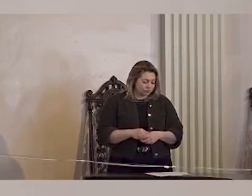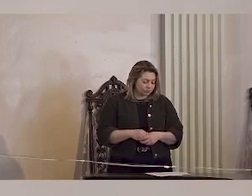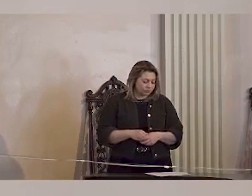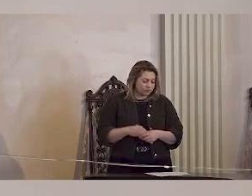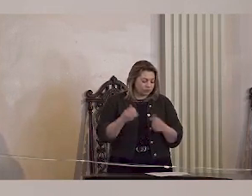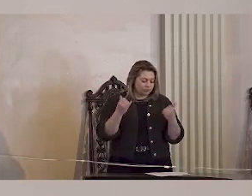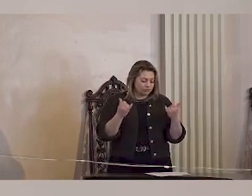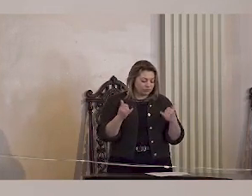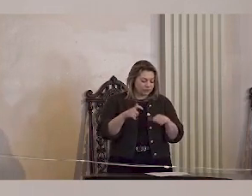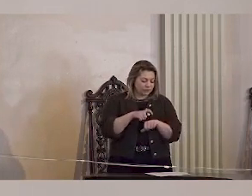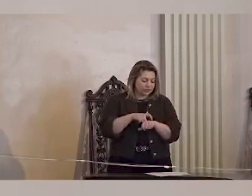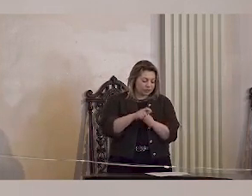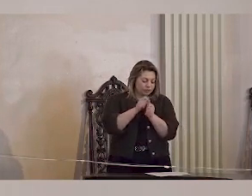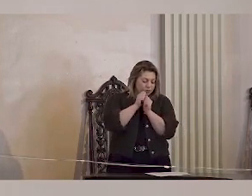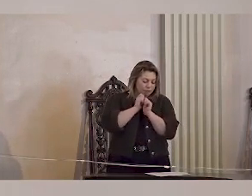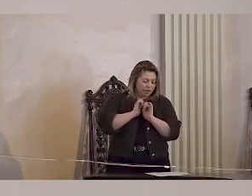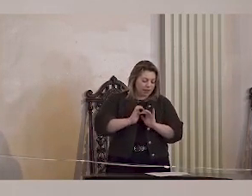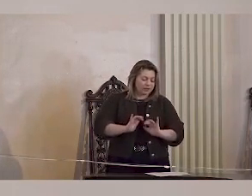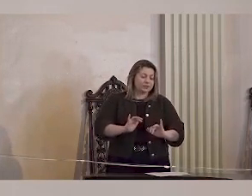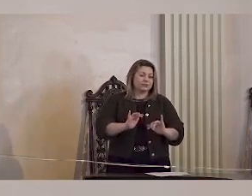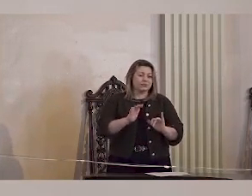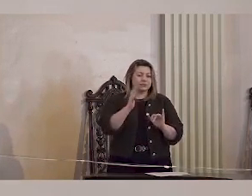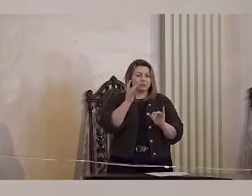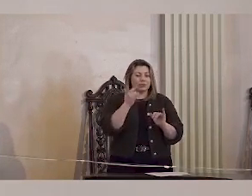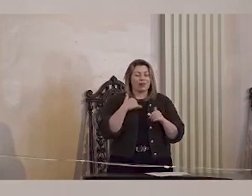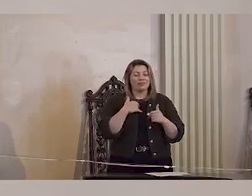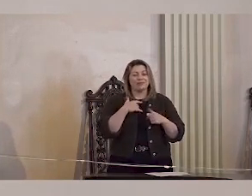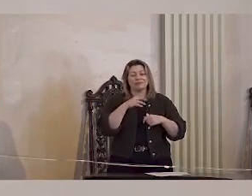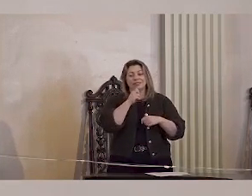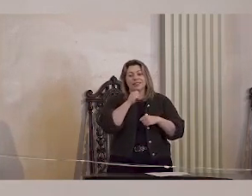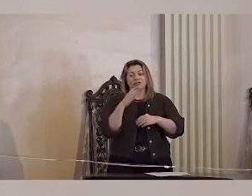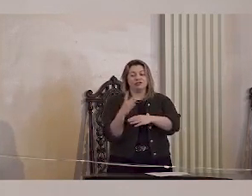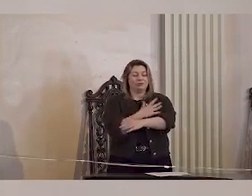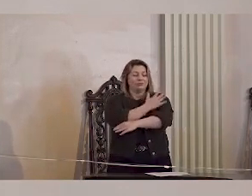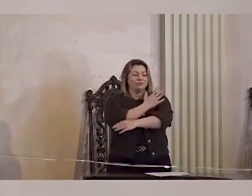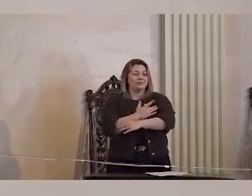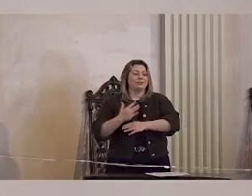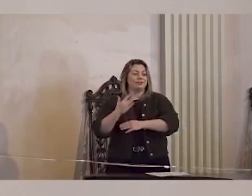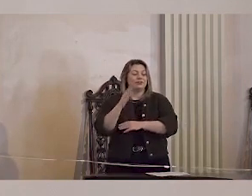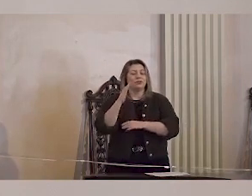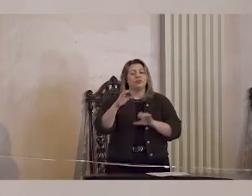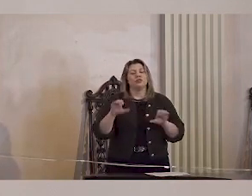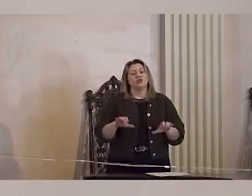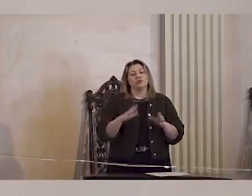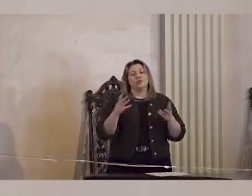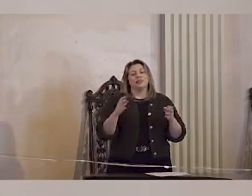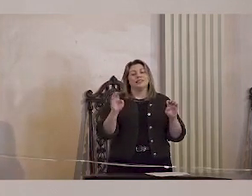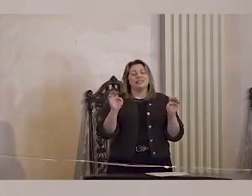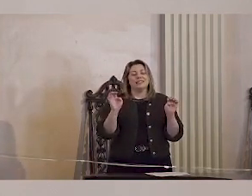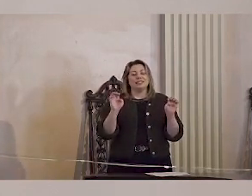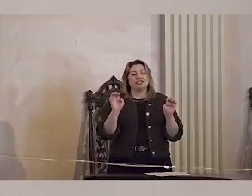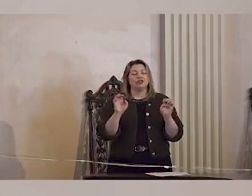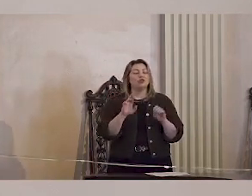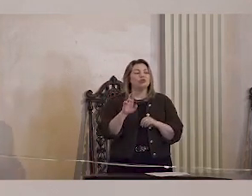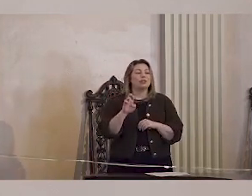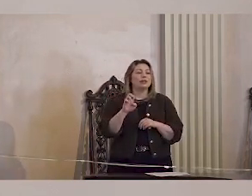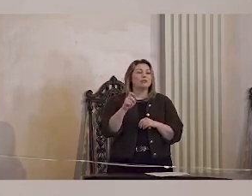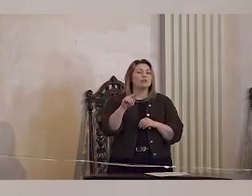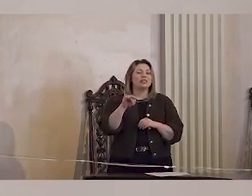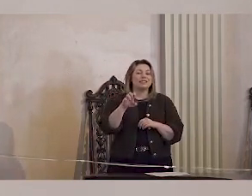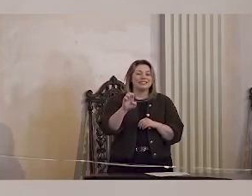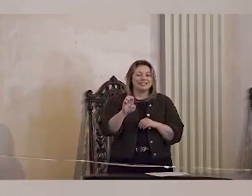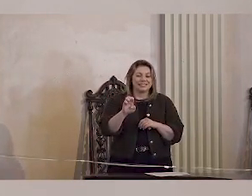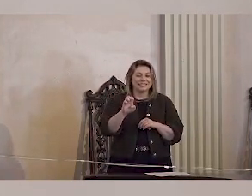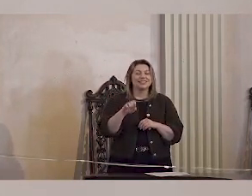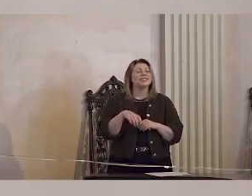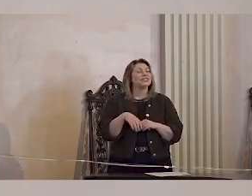And now for our time of blessing, because we have all ages in the house, we're going to do an Easter reprise and see if